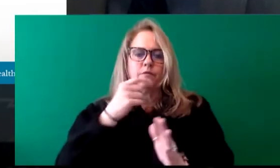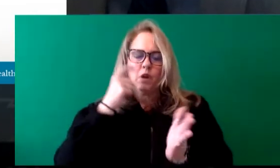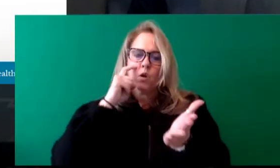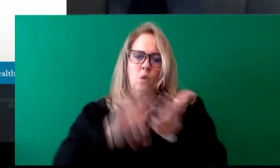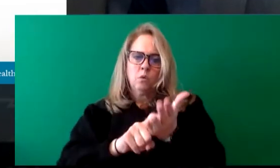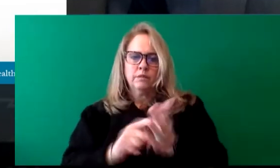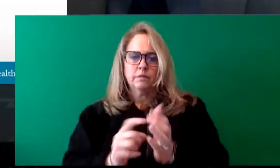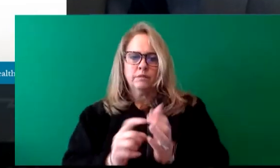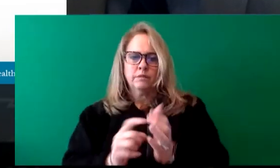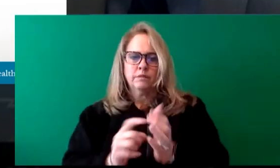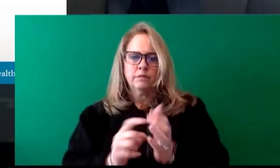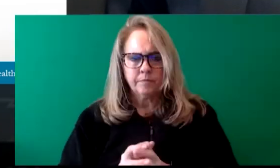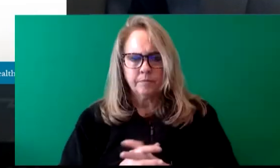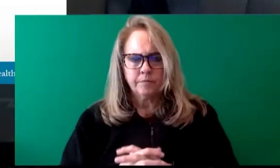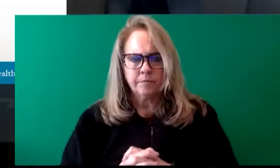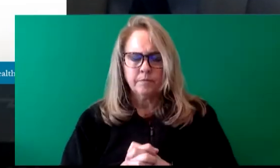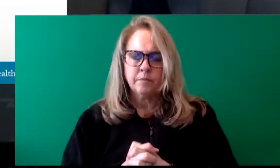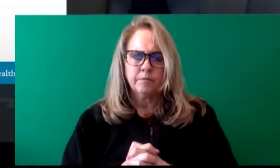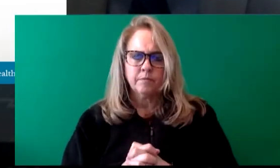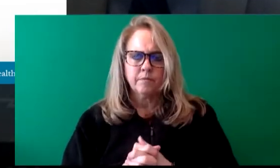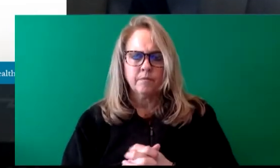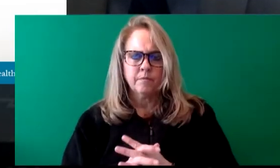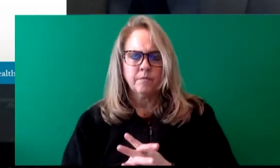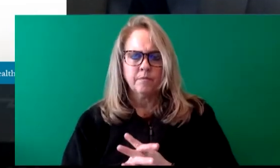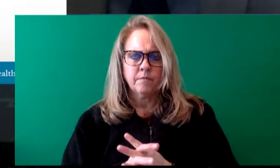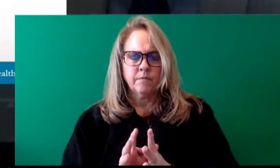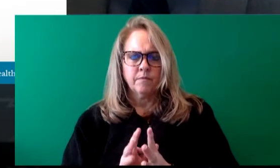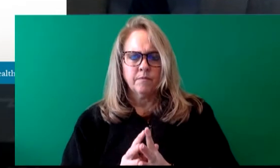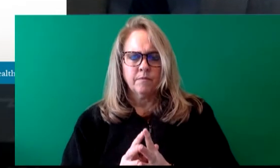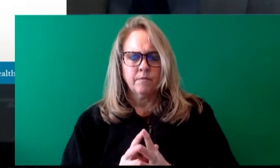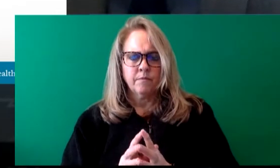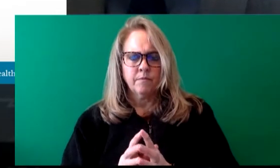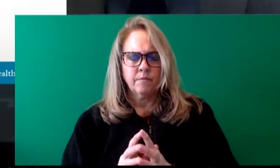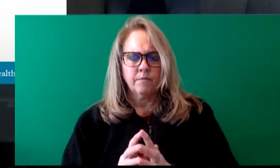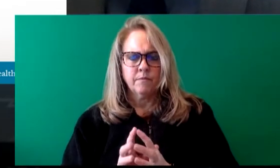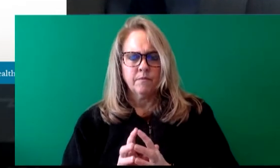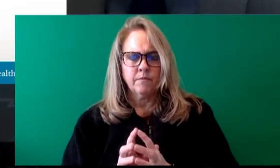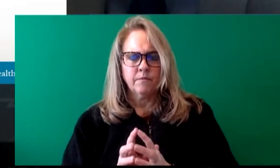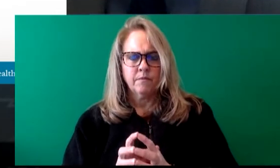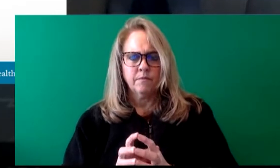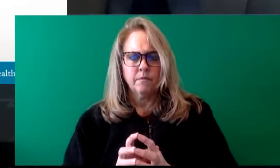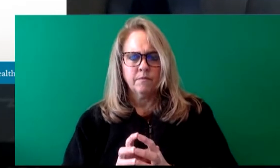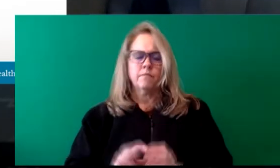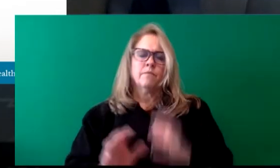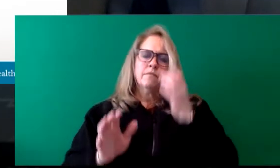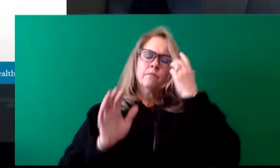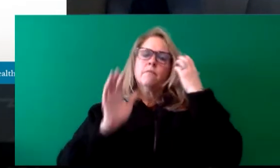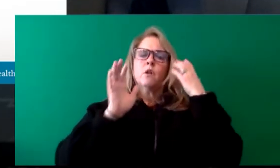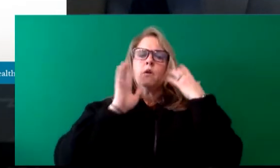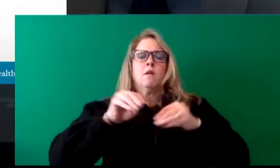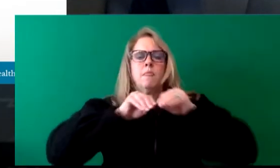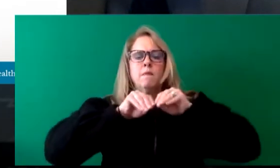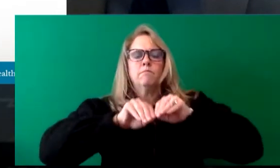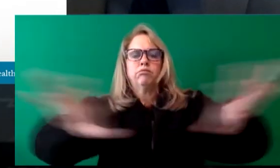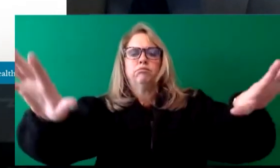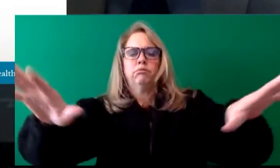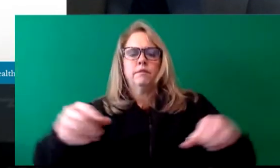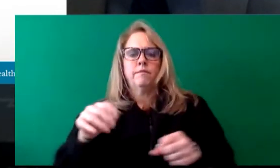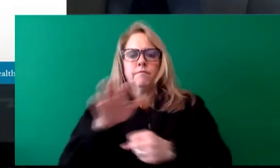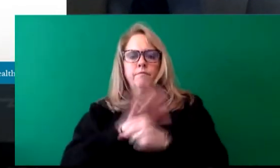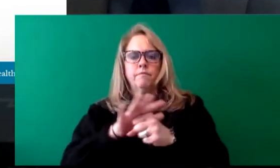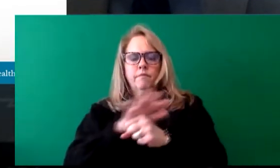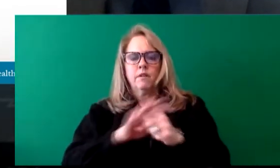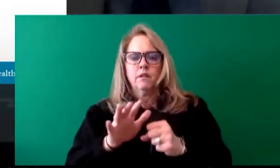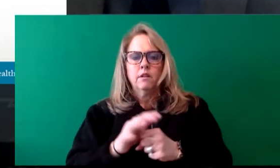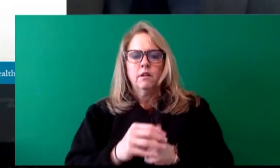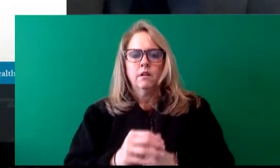taking away 2 pages in specific, the outbreaks page and the locations page, again, due to the decreased resolution